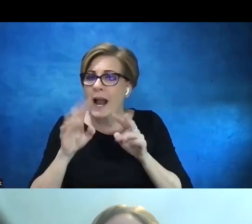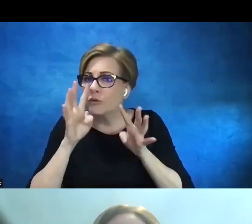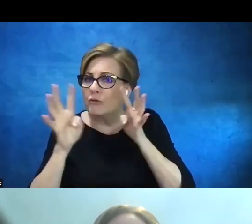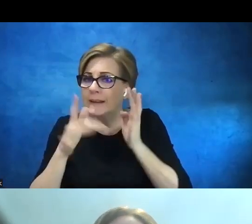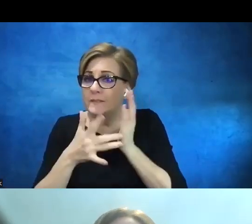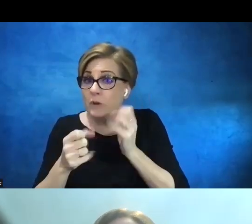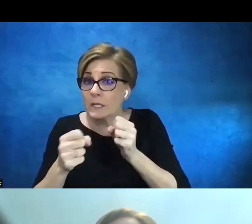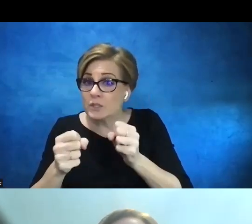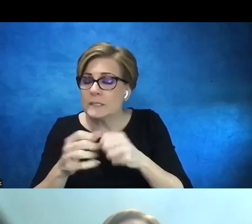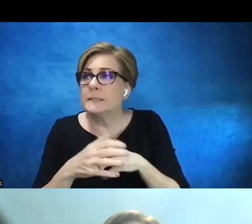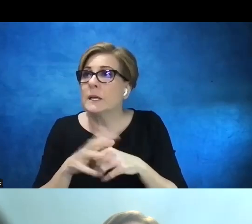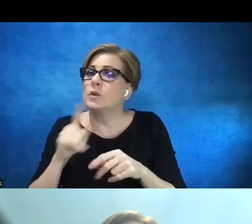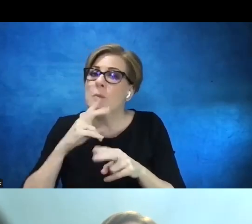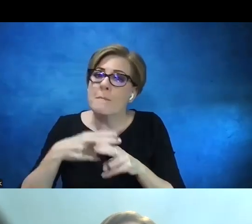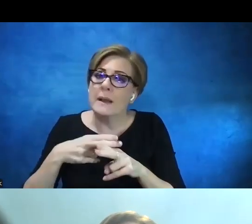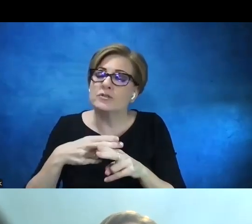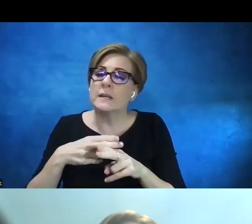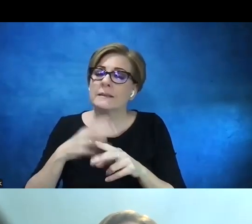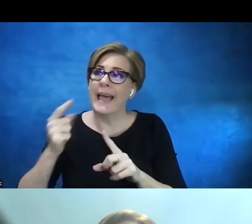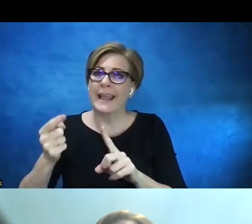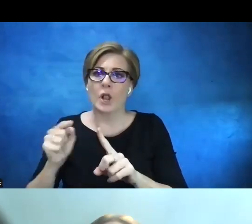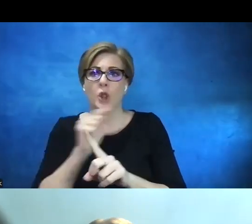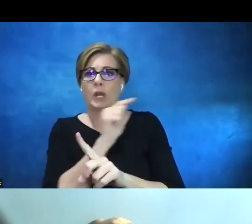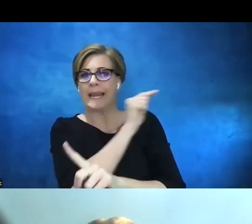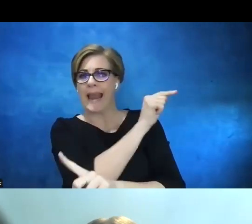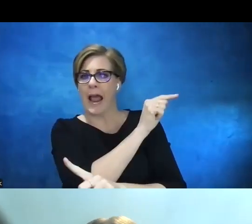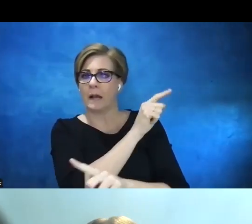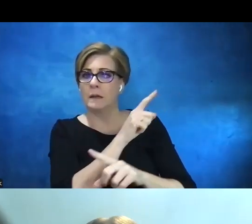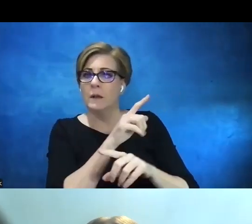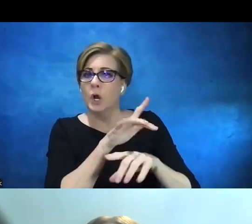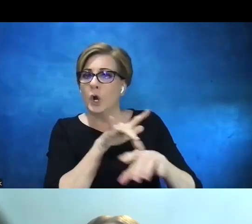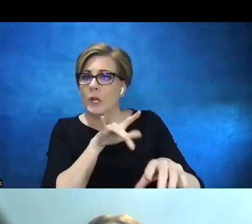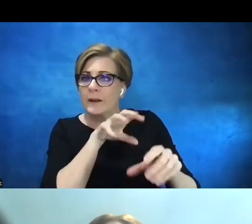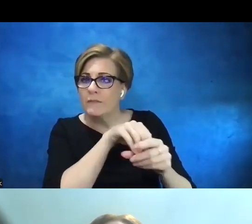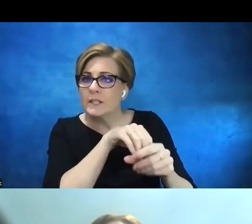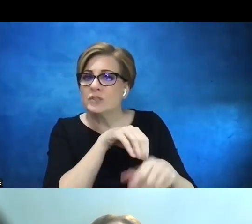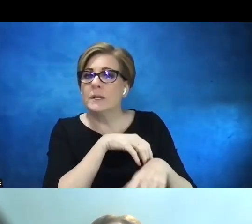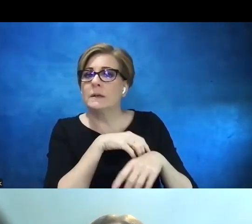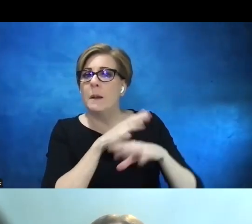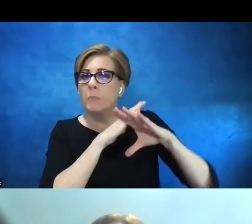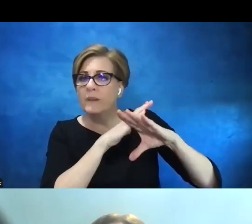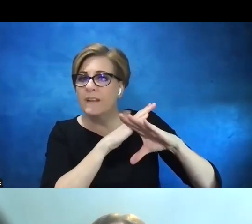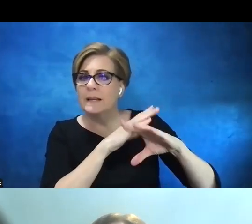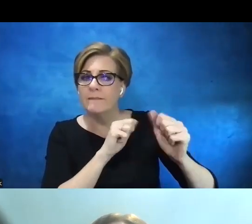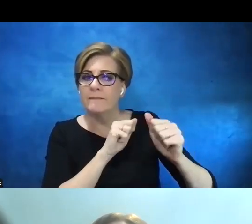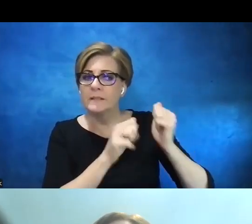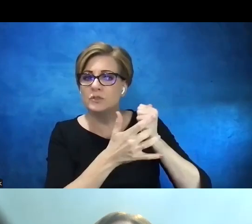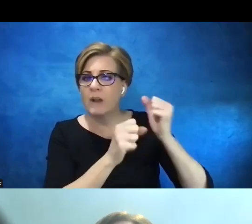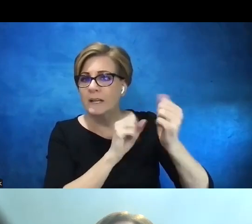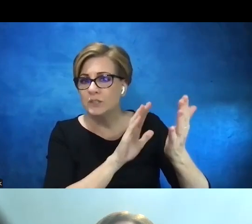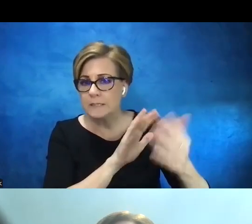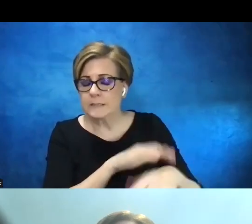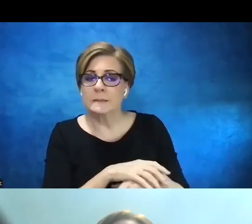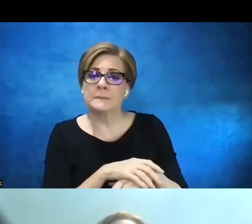about moving more upstream in preventive and early intervention strategies. So I think